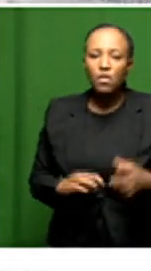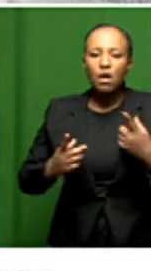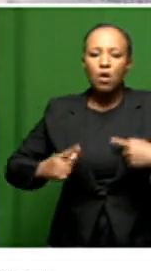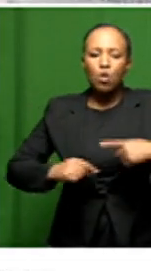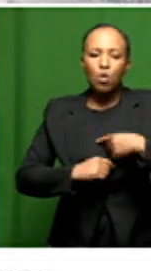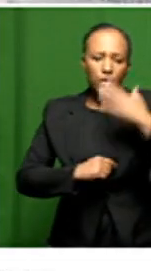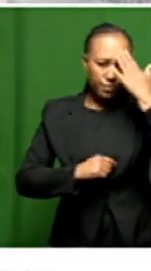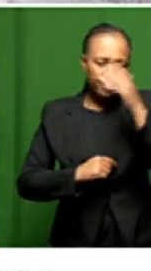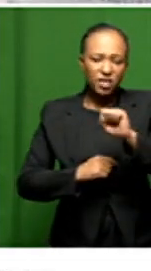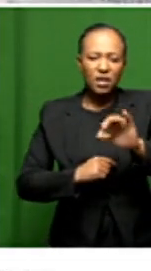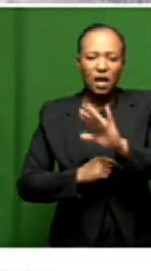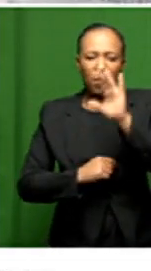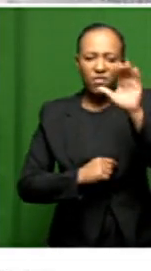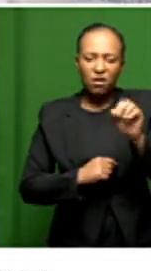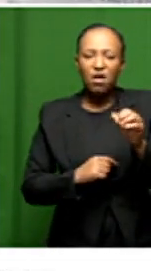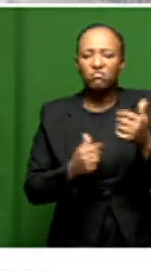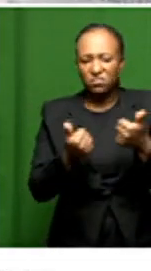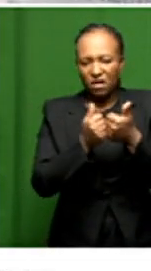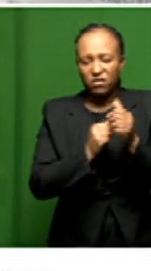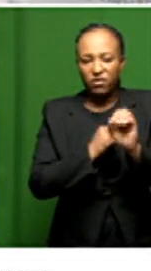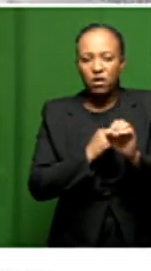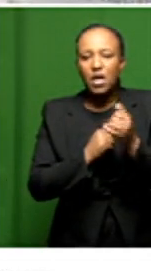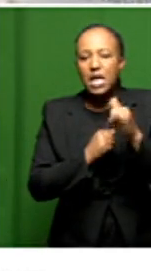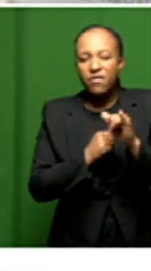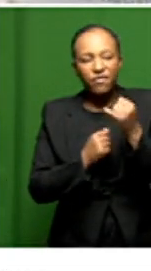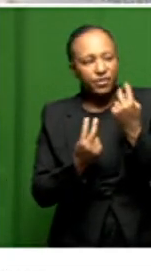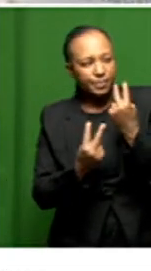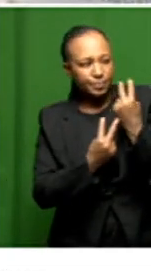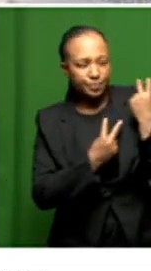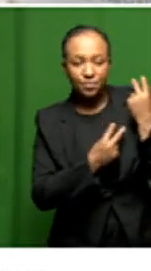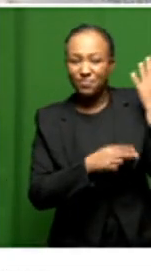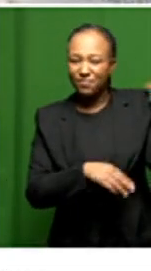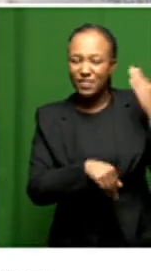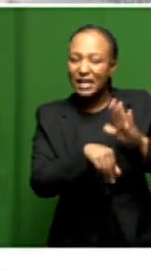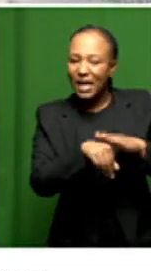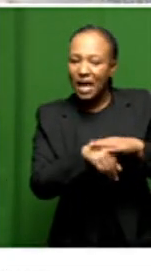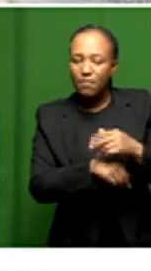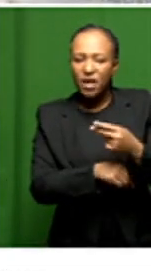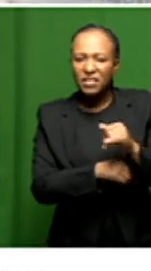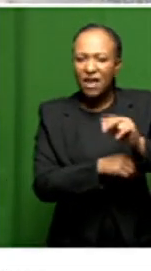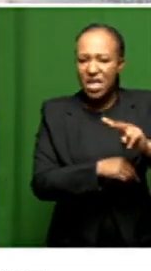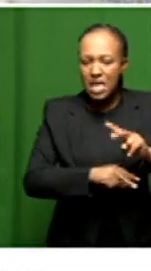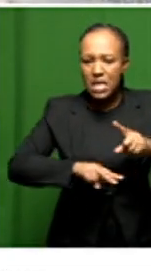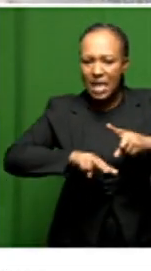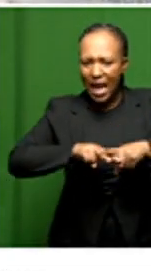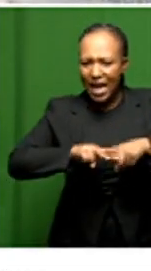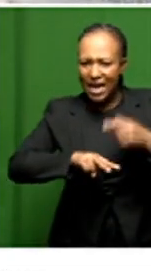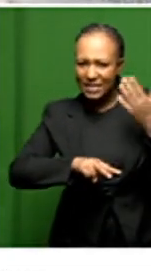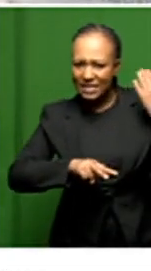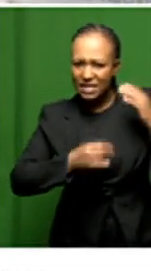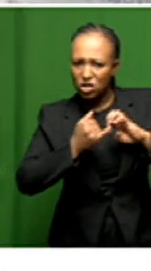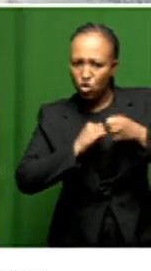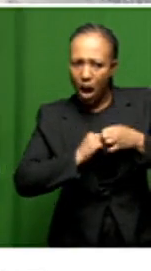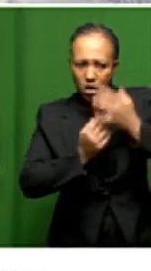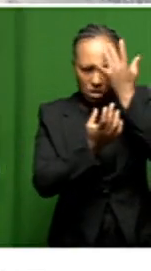faced with. I mean, if we take our minds back to the HIV/AIDS and trying to get the message out there, and this is the